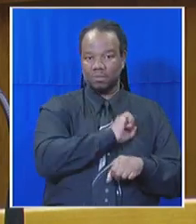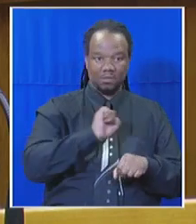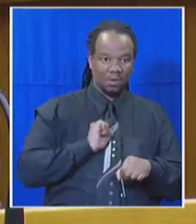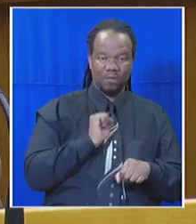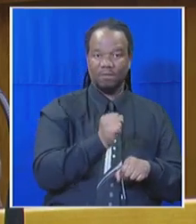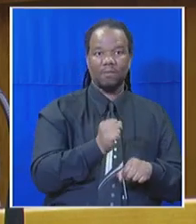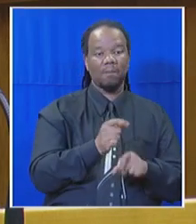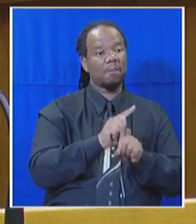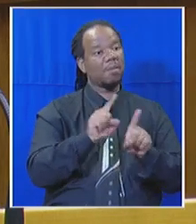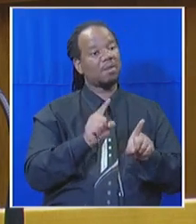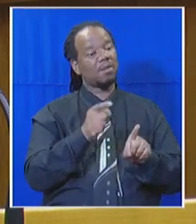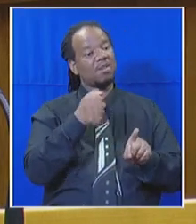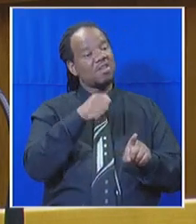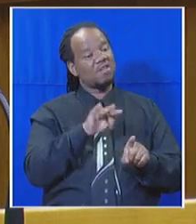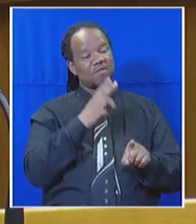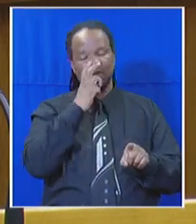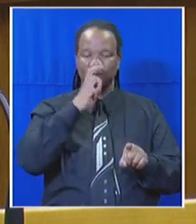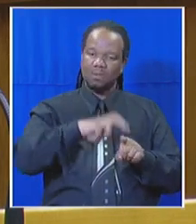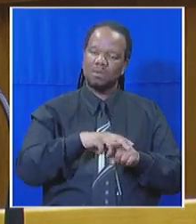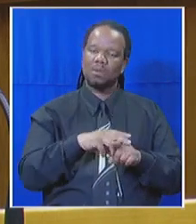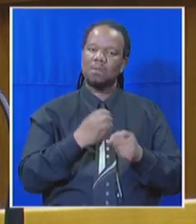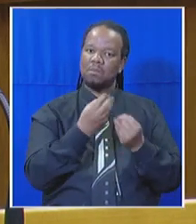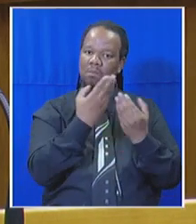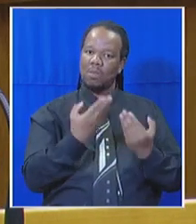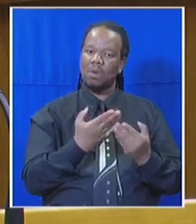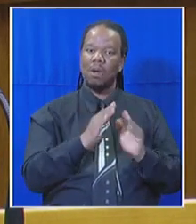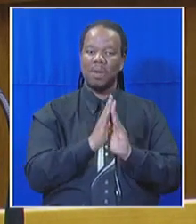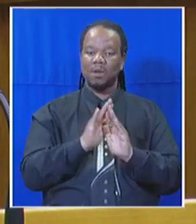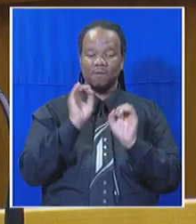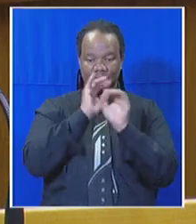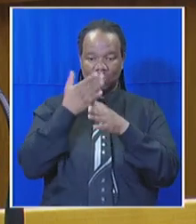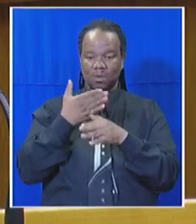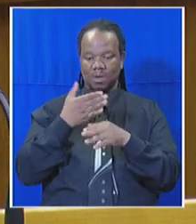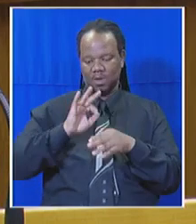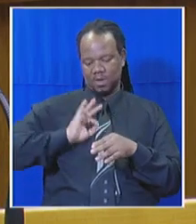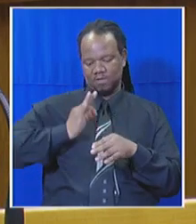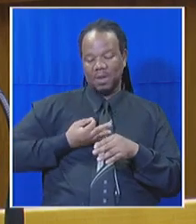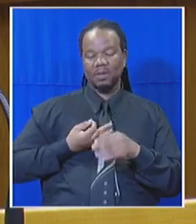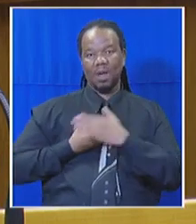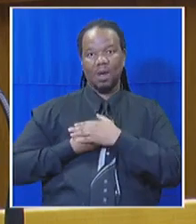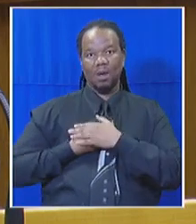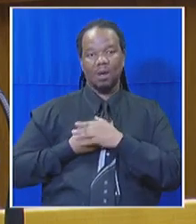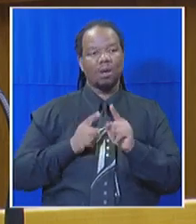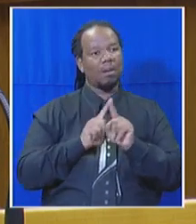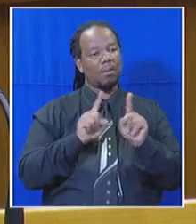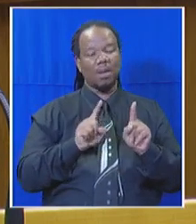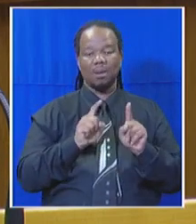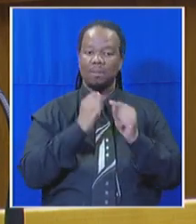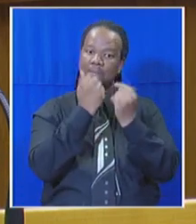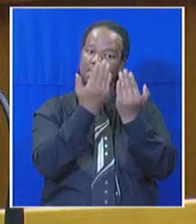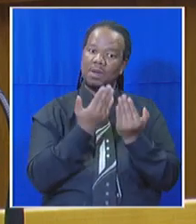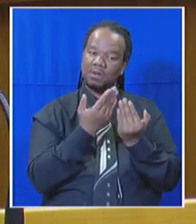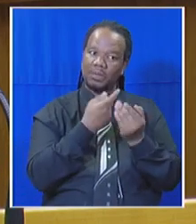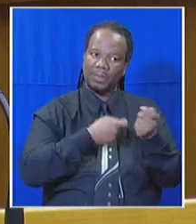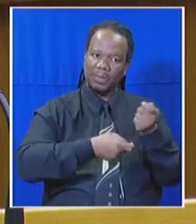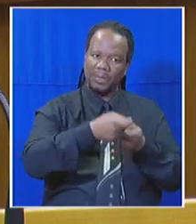strengthening, especially in terms of the inspectorate. Material underspending of budget allocation remains a